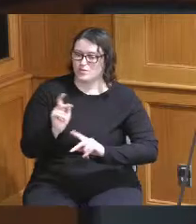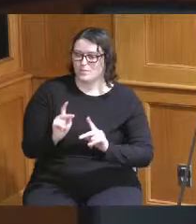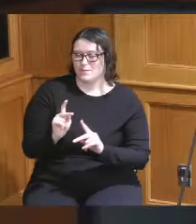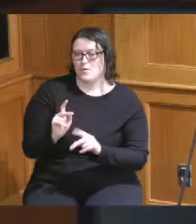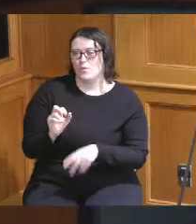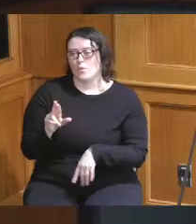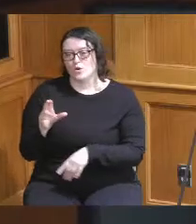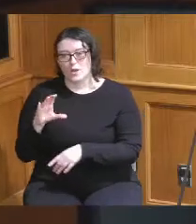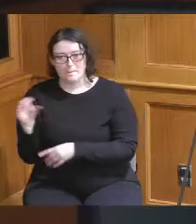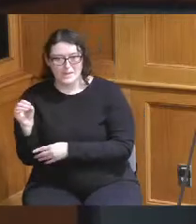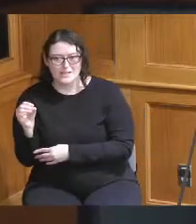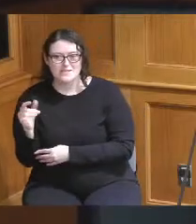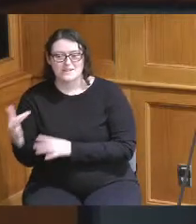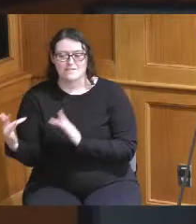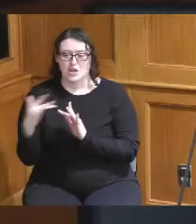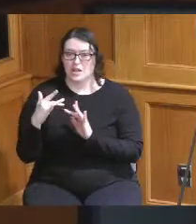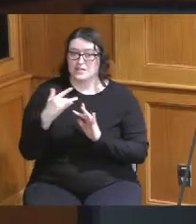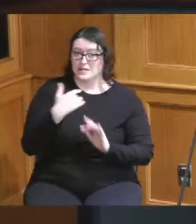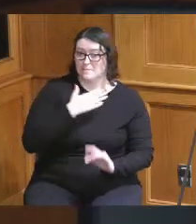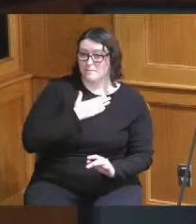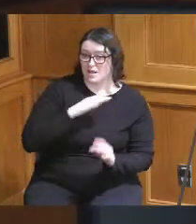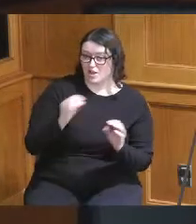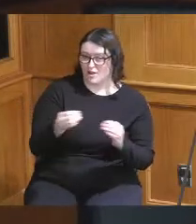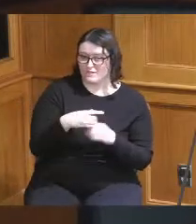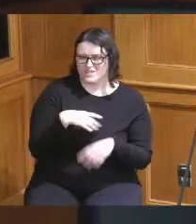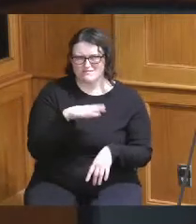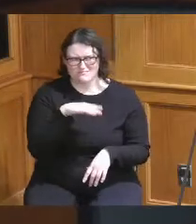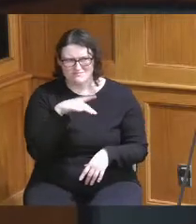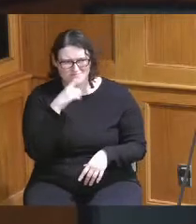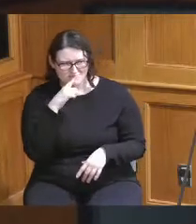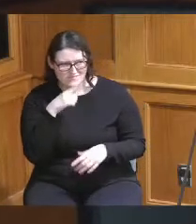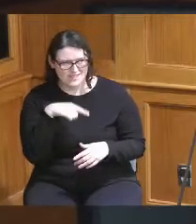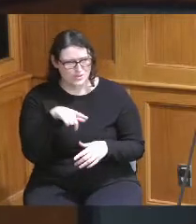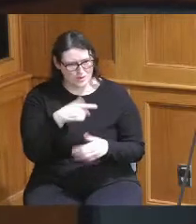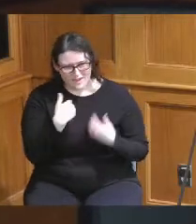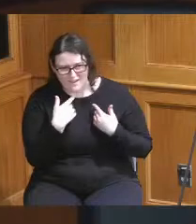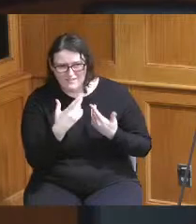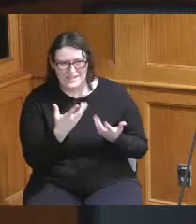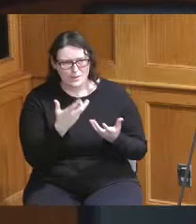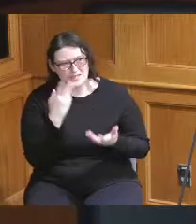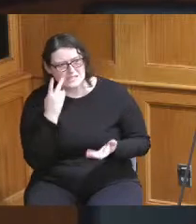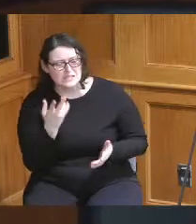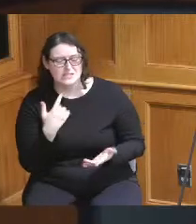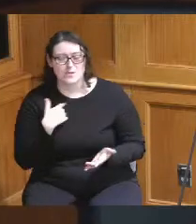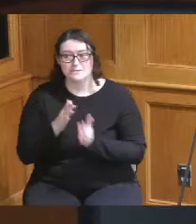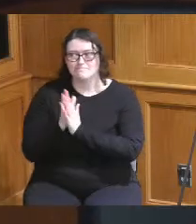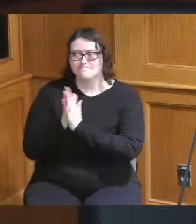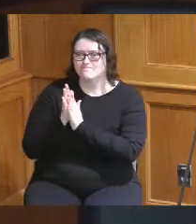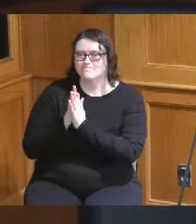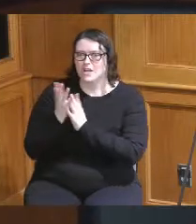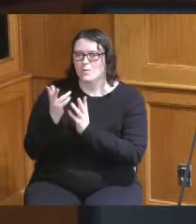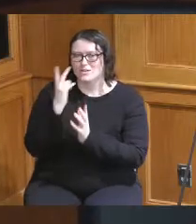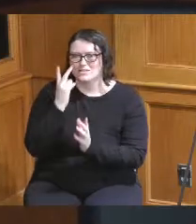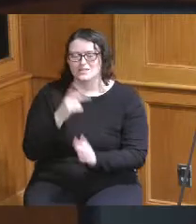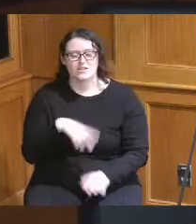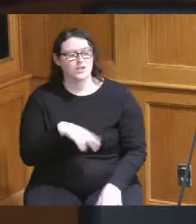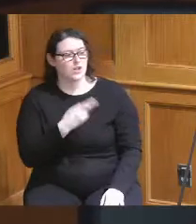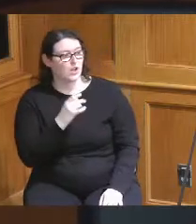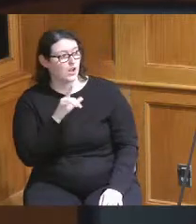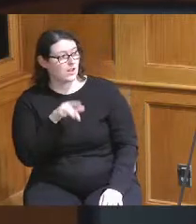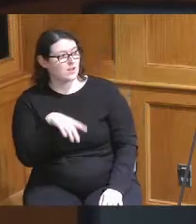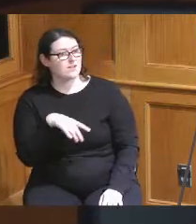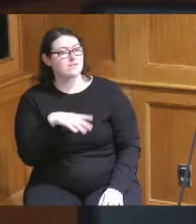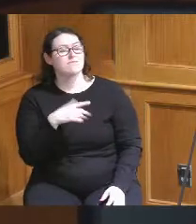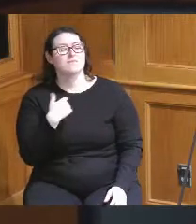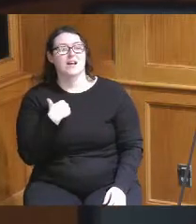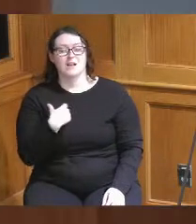that have reached out to my office asking about it, and so I'm anxious to get that report. And Holly, do you have further information? Just before this meeting,